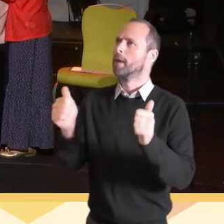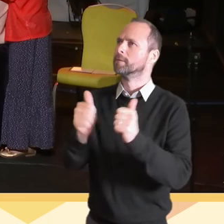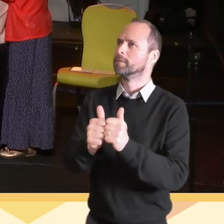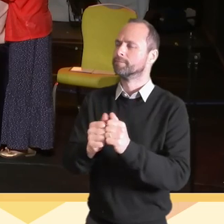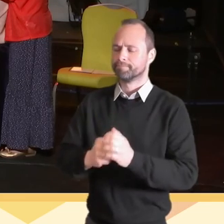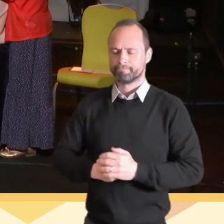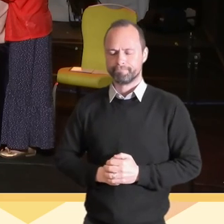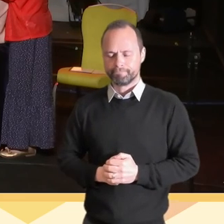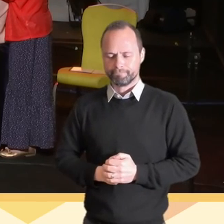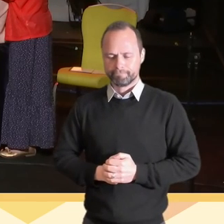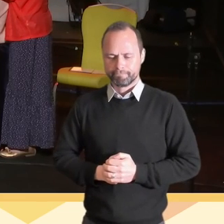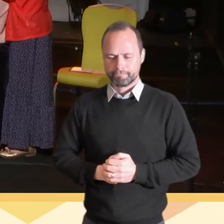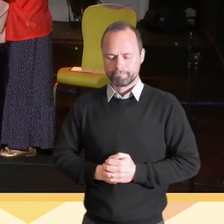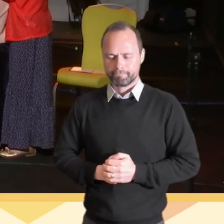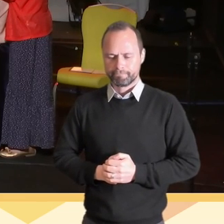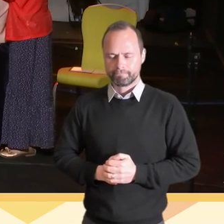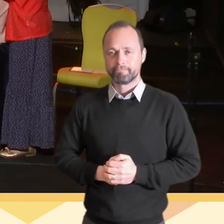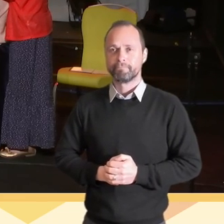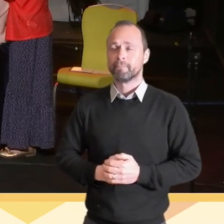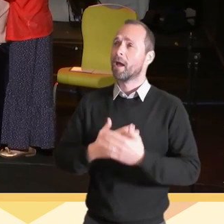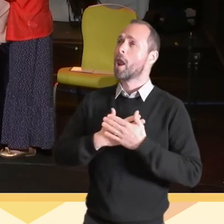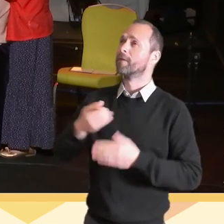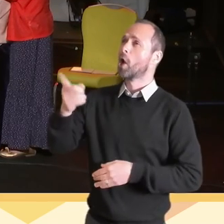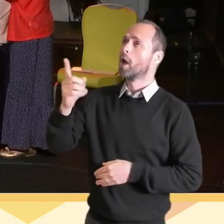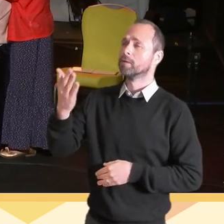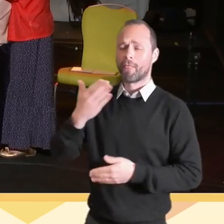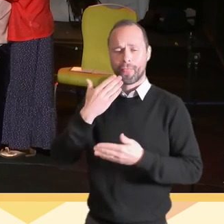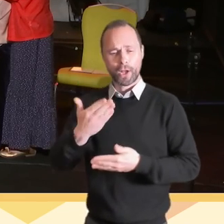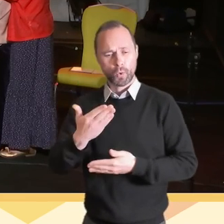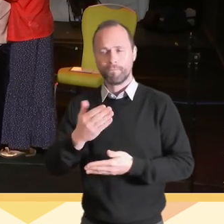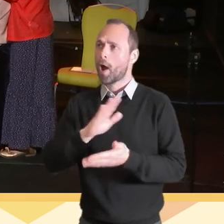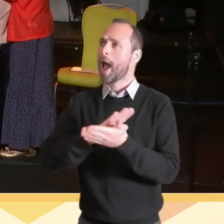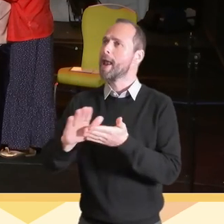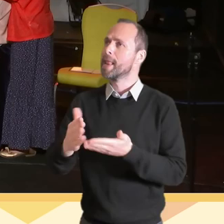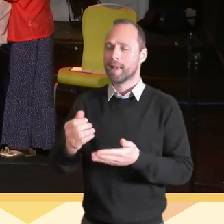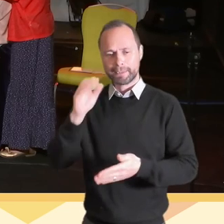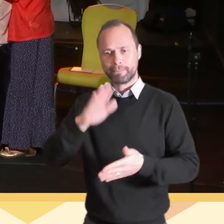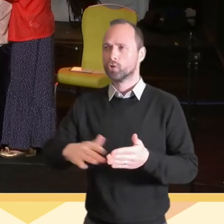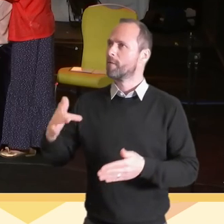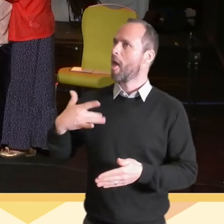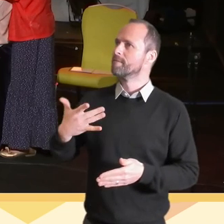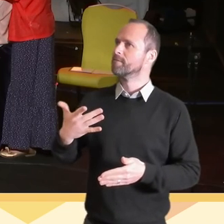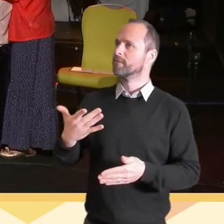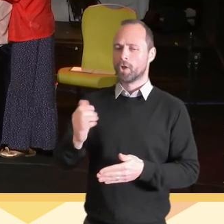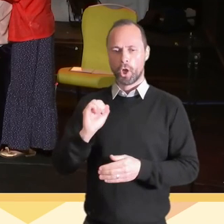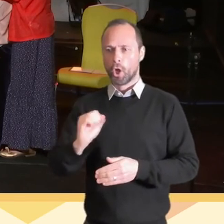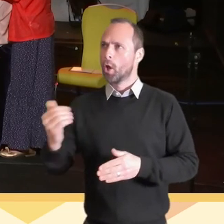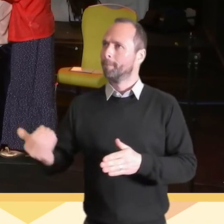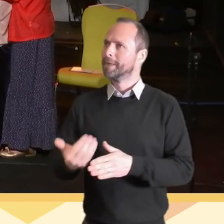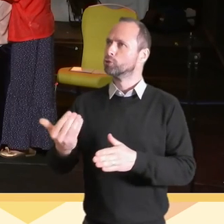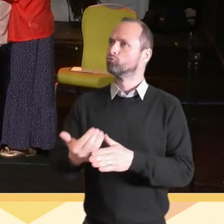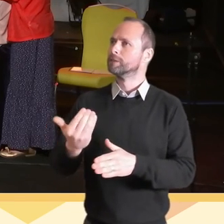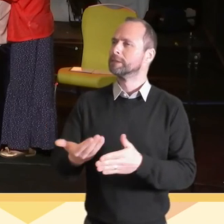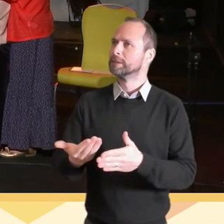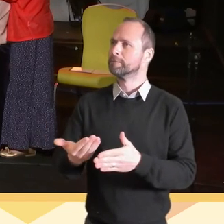Loving God, we thank you for all of Hayley's experience of life and ministry, which has contributed to